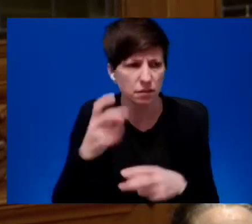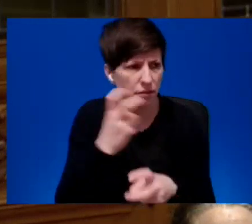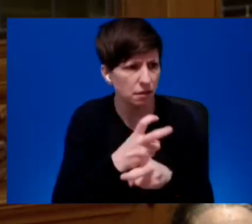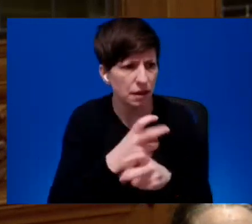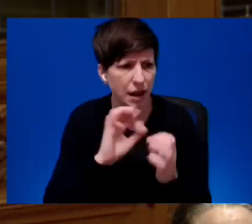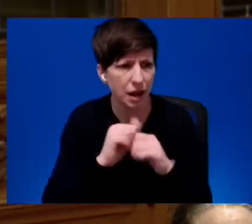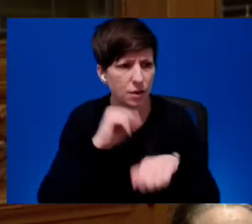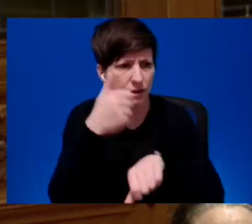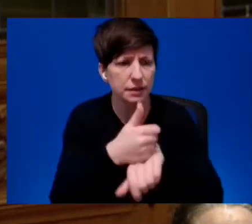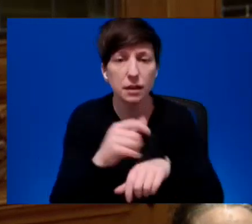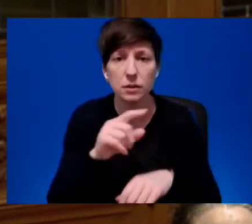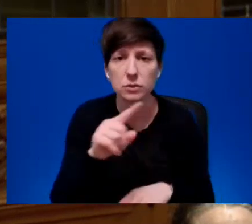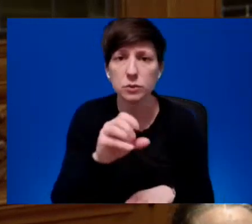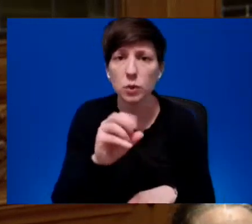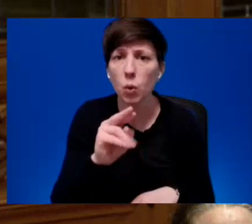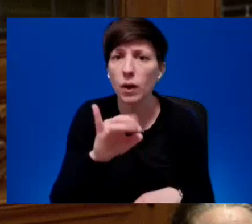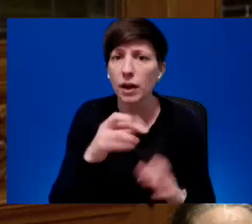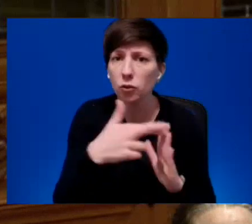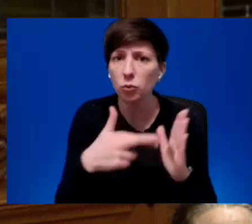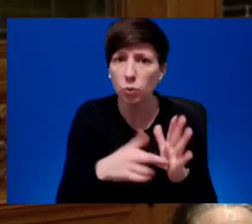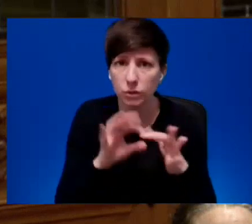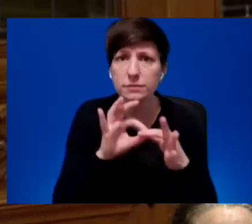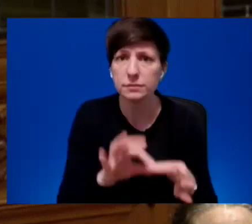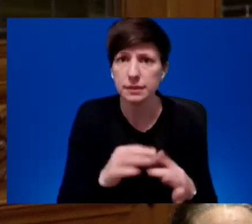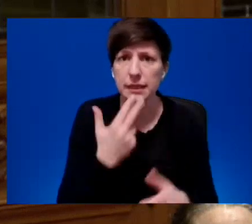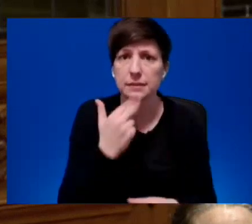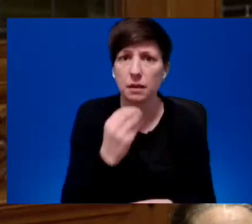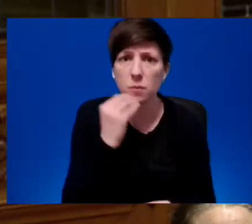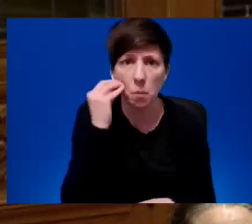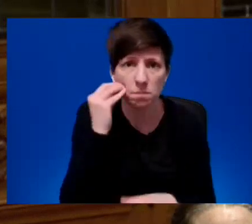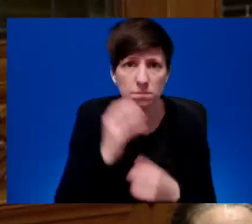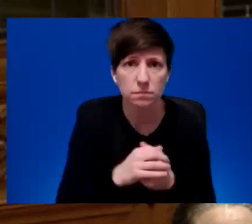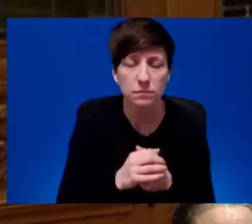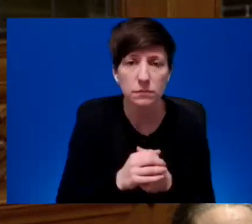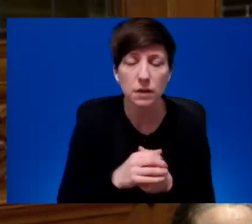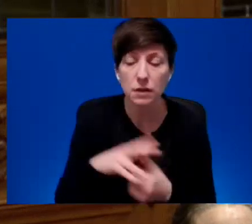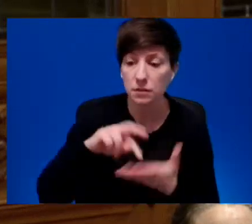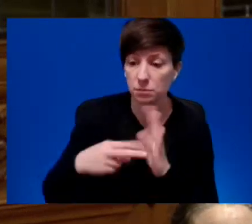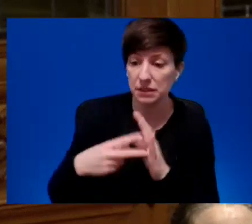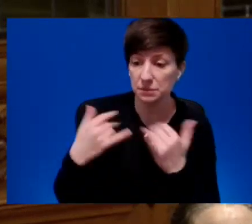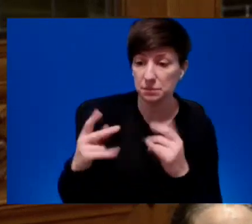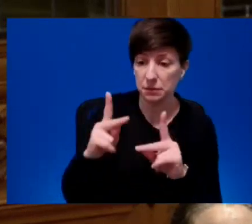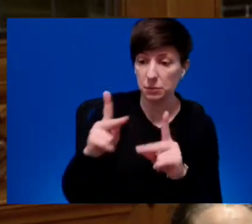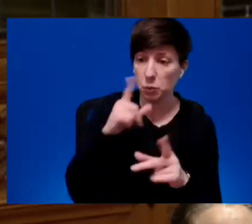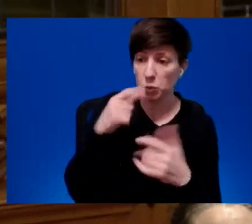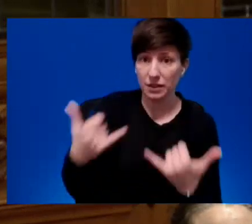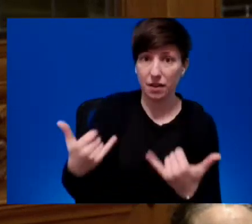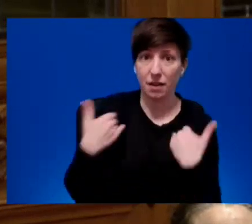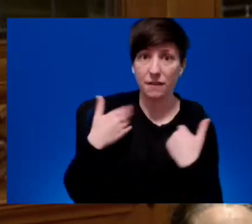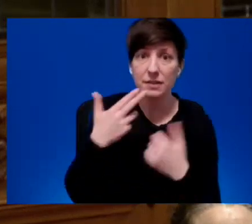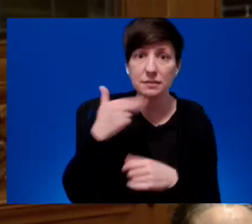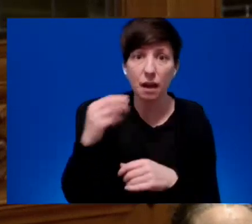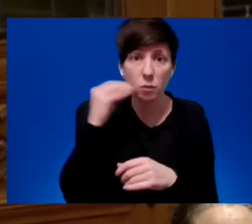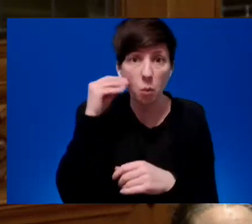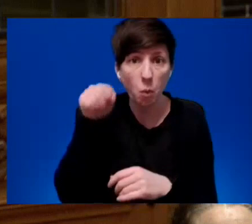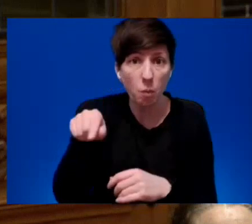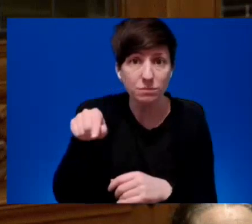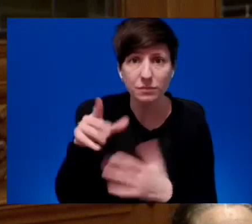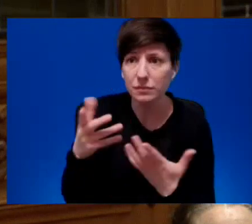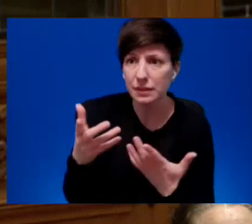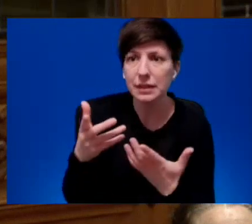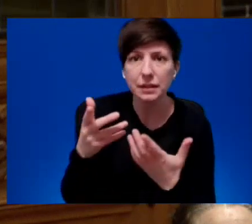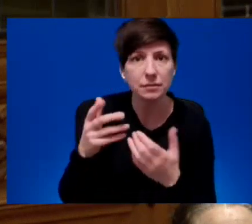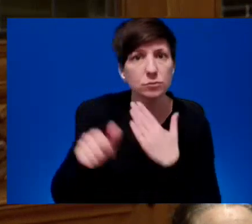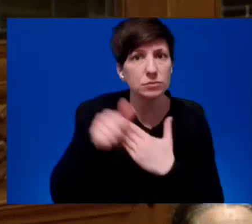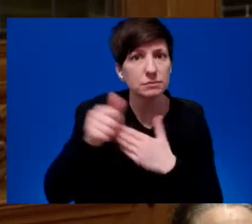tiny homes, including people in the Cowichan Valley, are in danger of losing their homes. BC Housing and